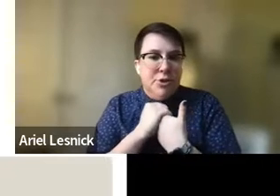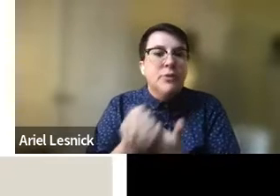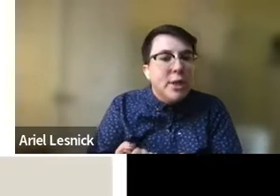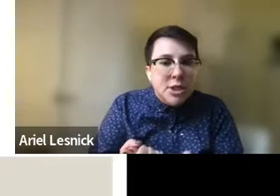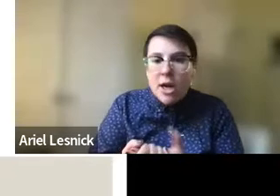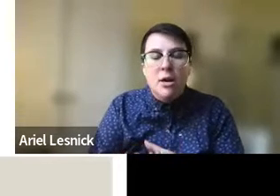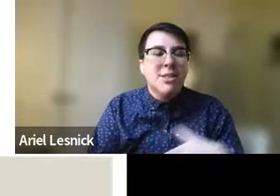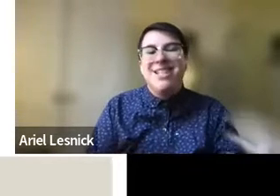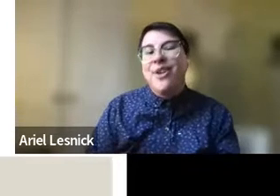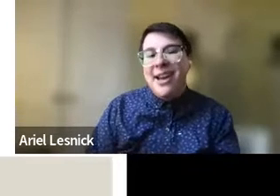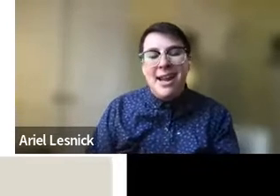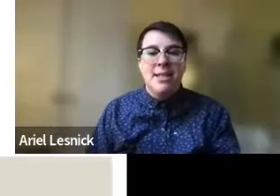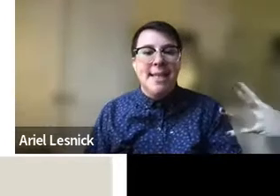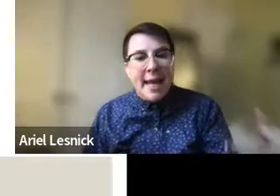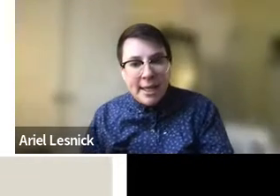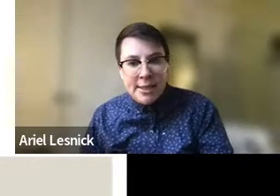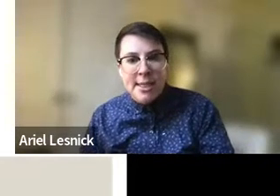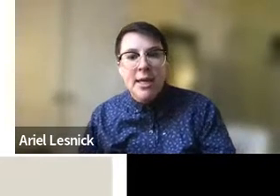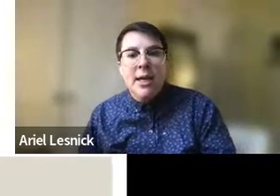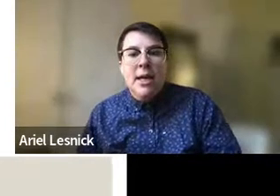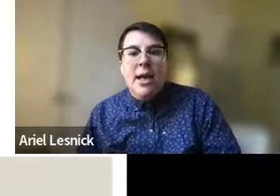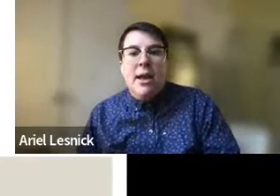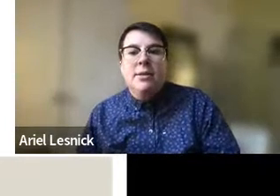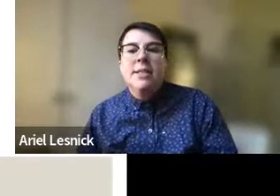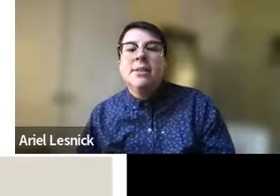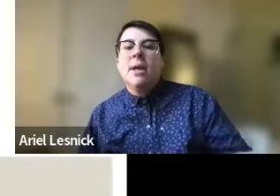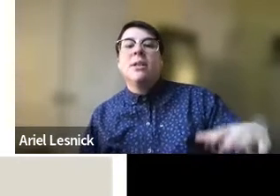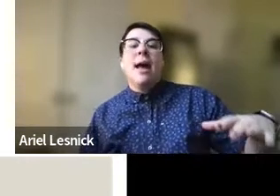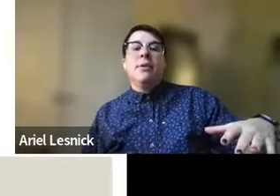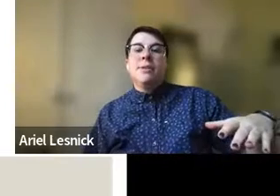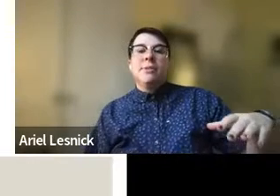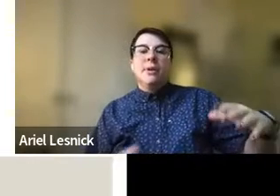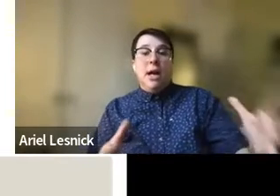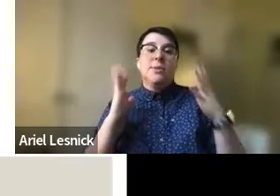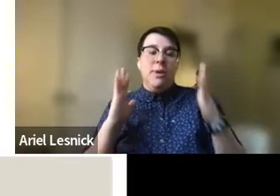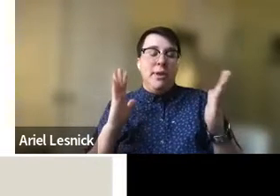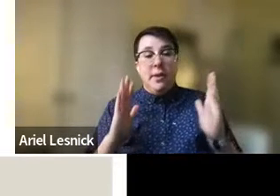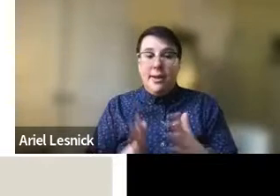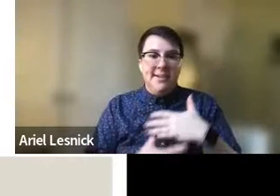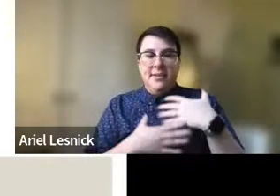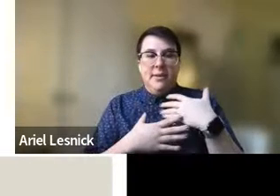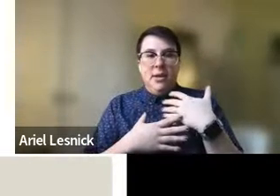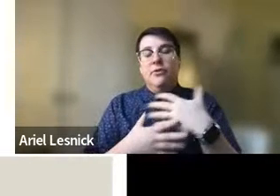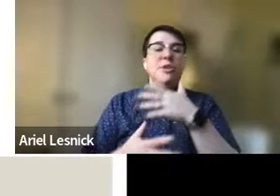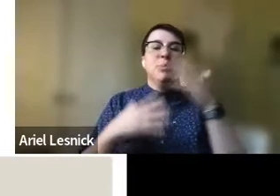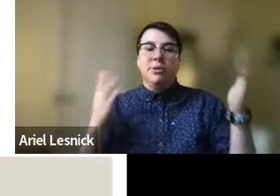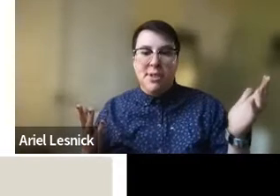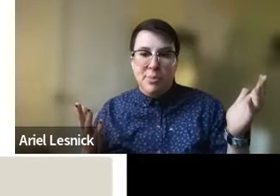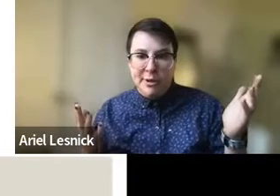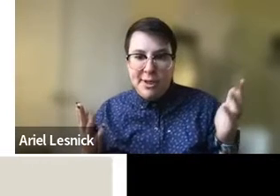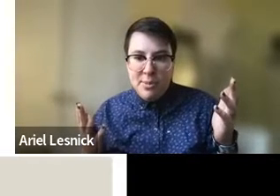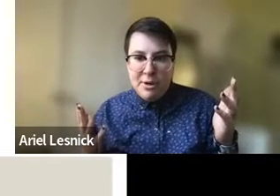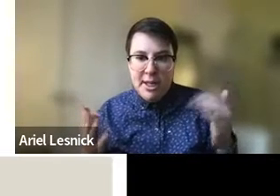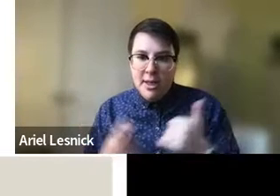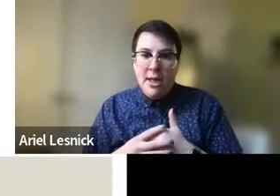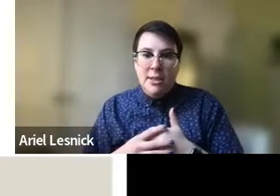the use of wheelchairs, hearing aids, canes. And this sometimes allows us within the invisible